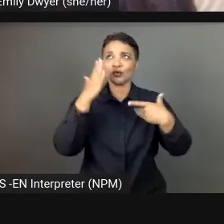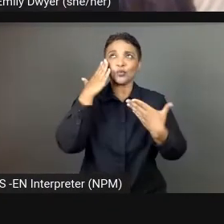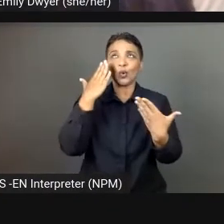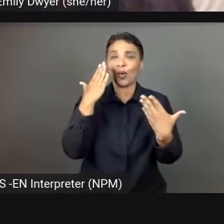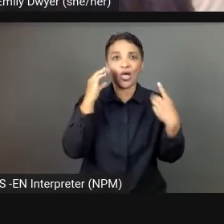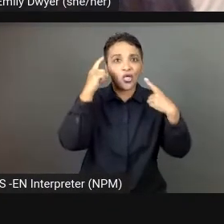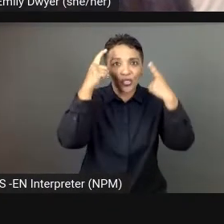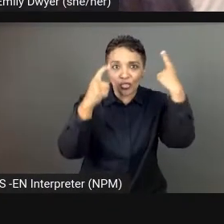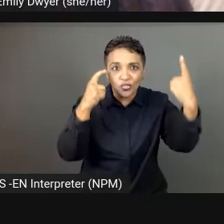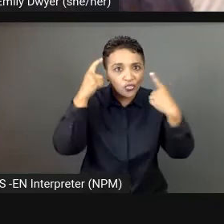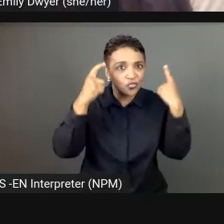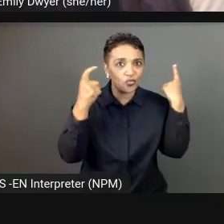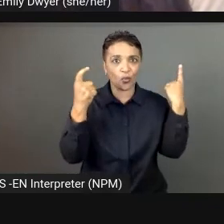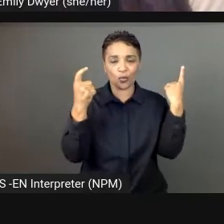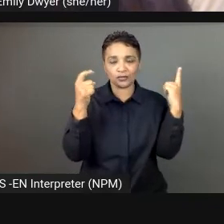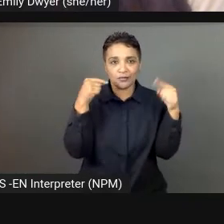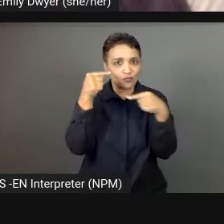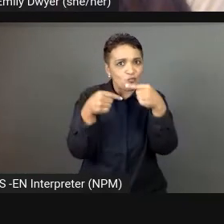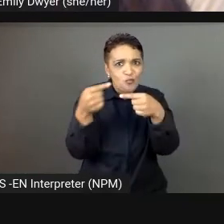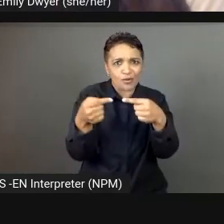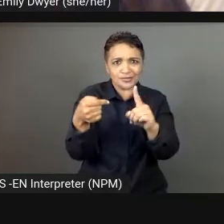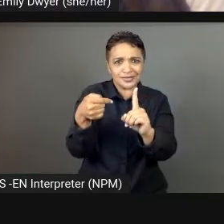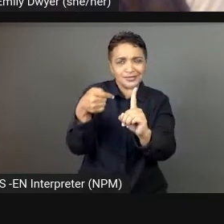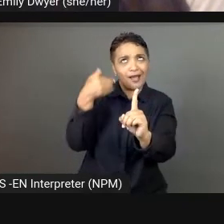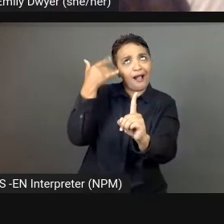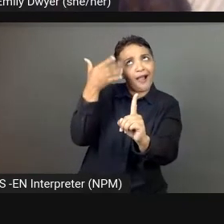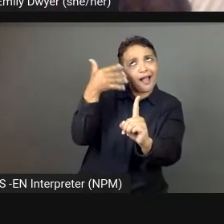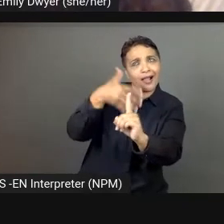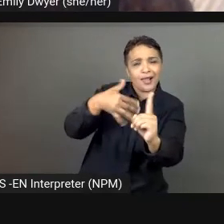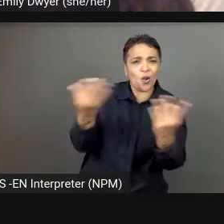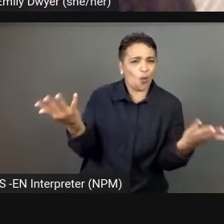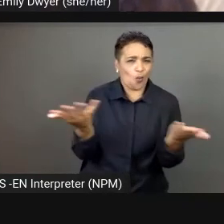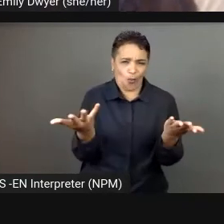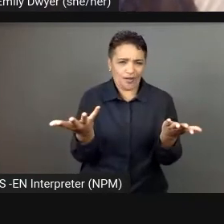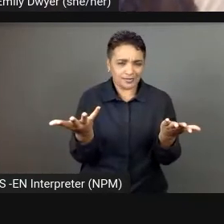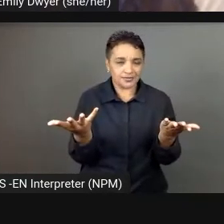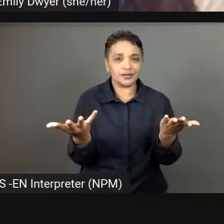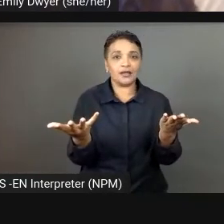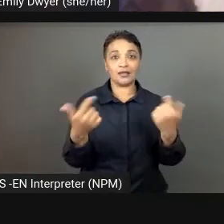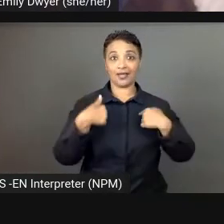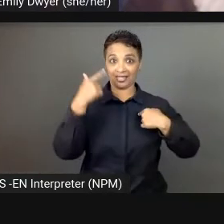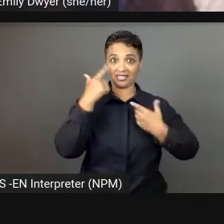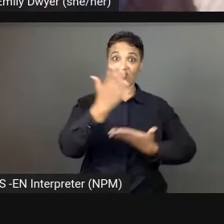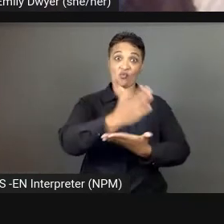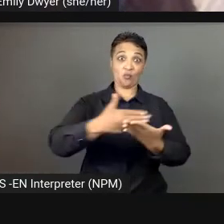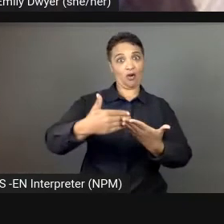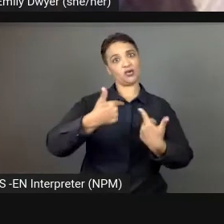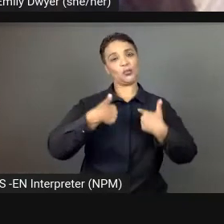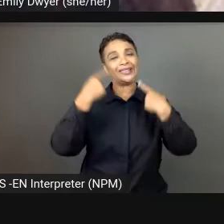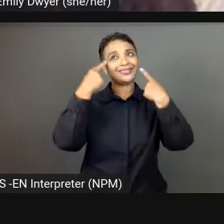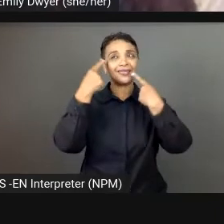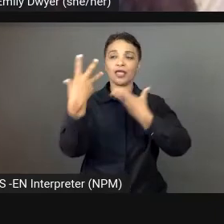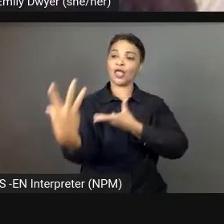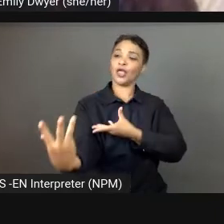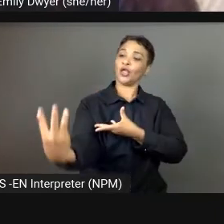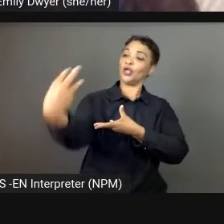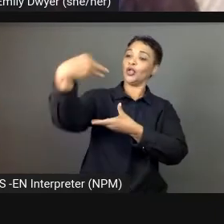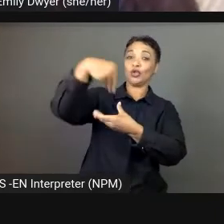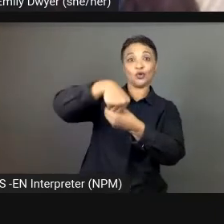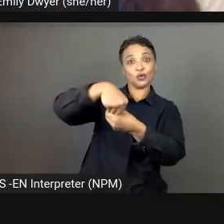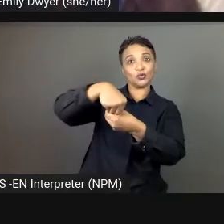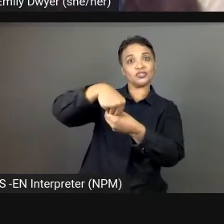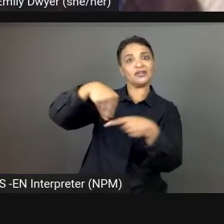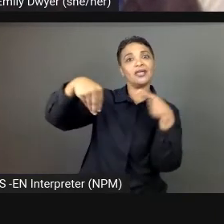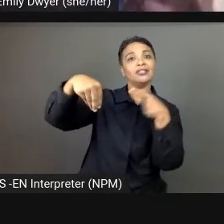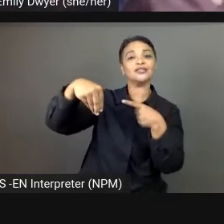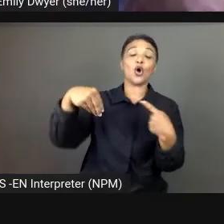process? What's the thought process behind that? So I think part of it is we have to stop thinking about inclusion as, you know, a nice